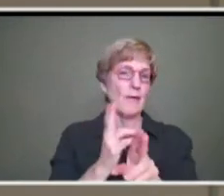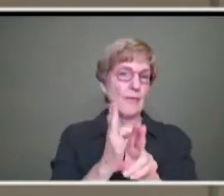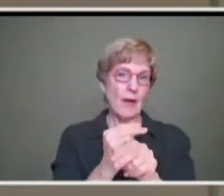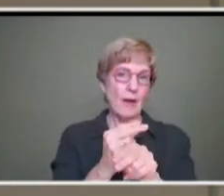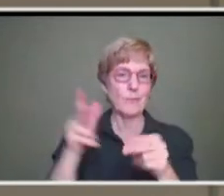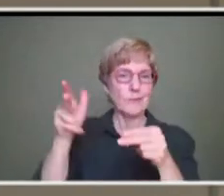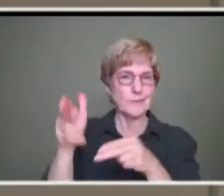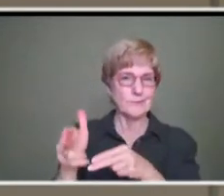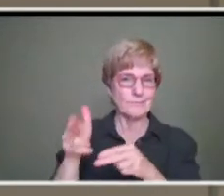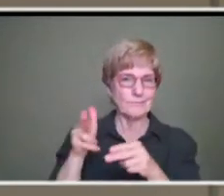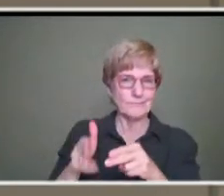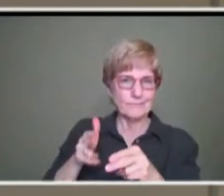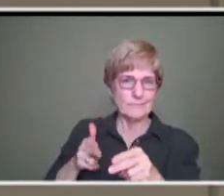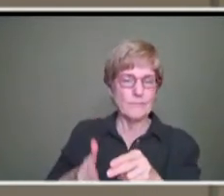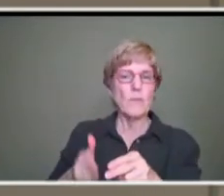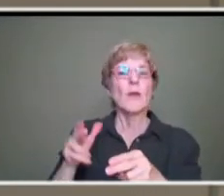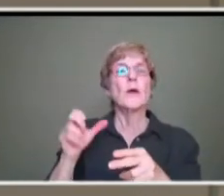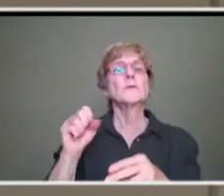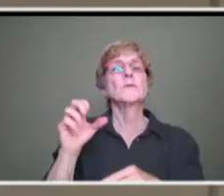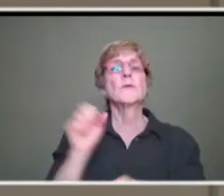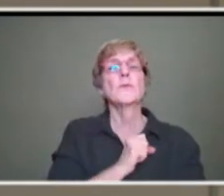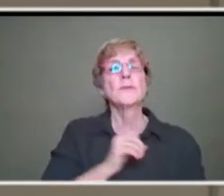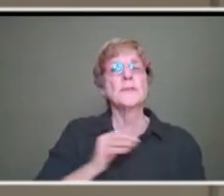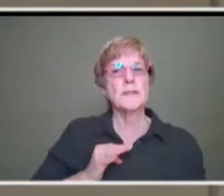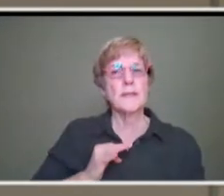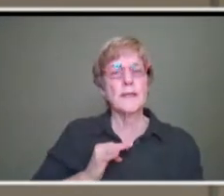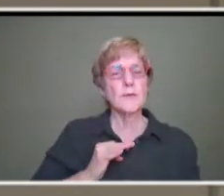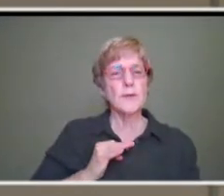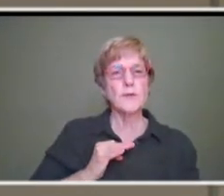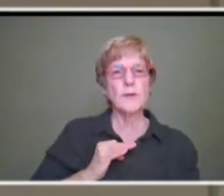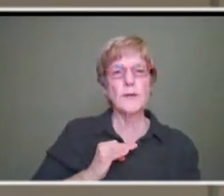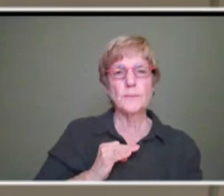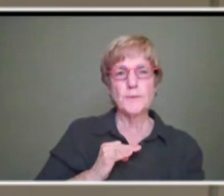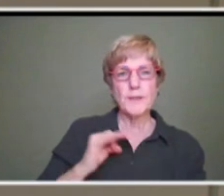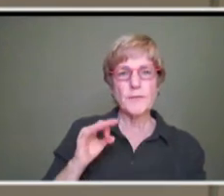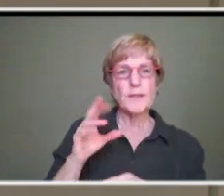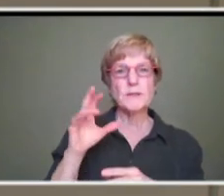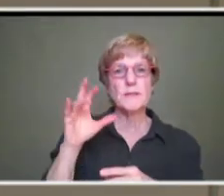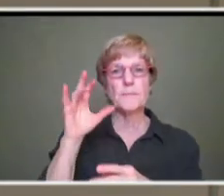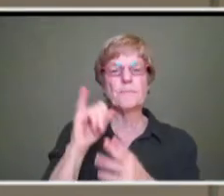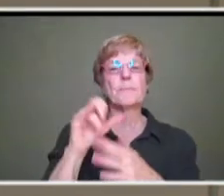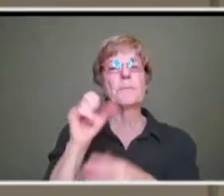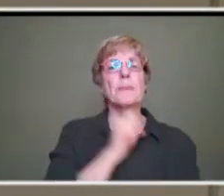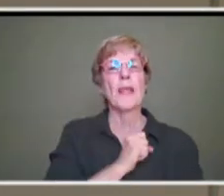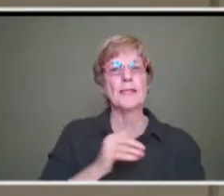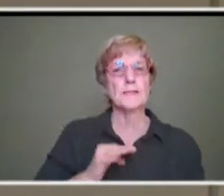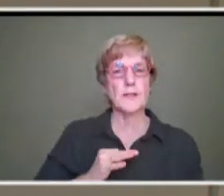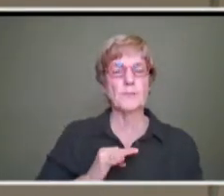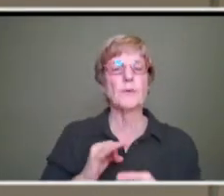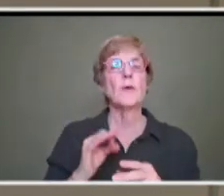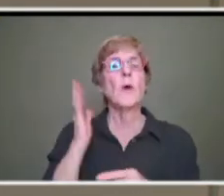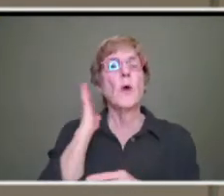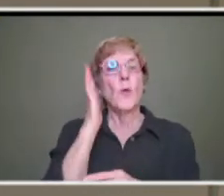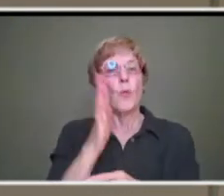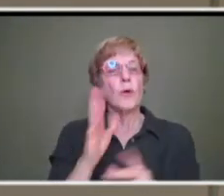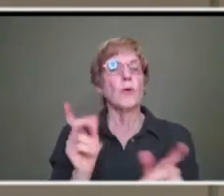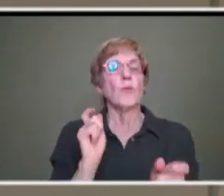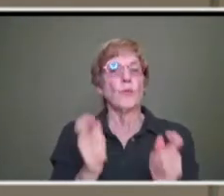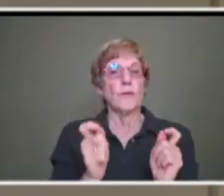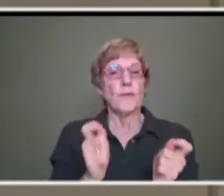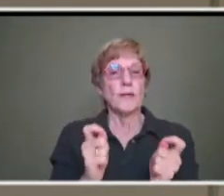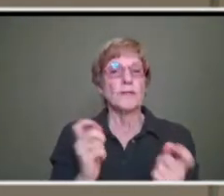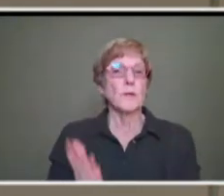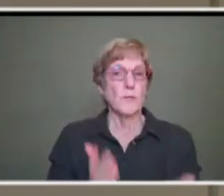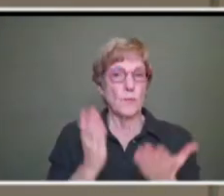a specific question because staff has noted in here the approval of this petition will revise the recommended